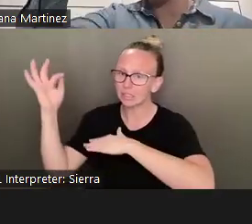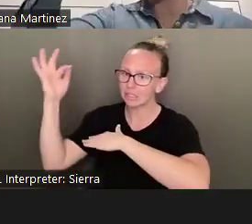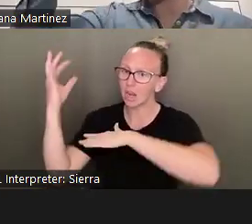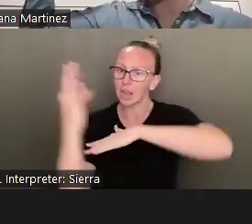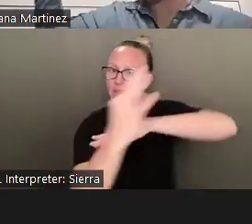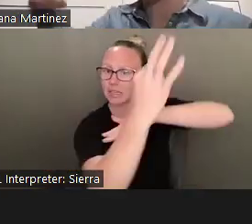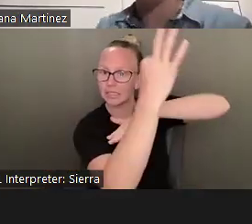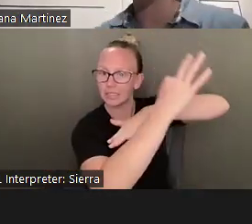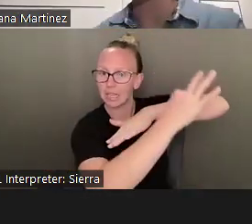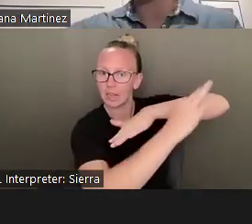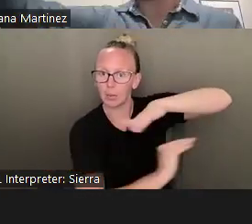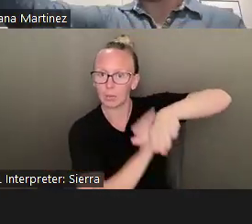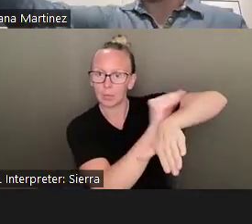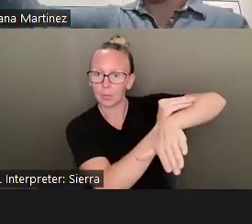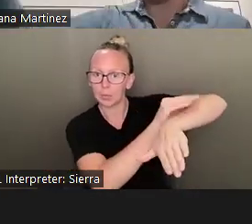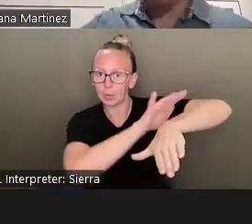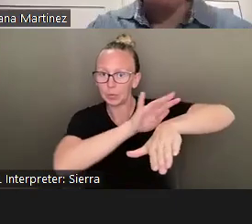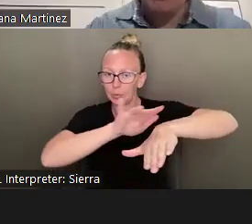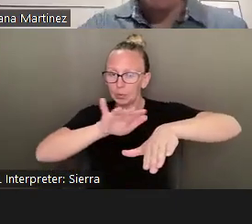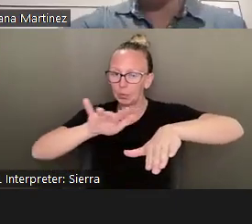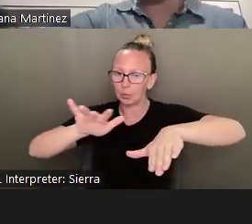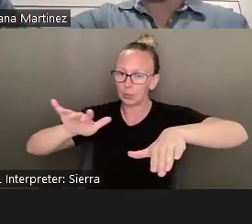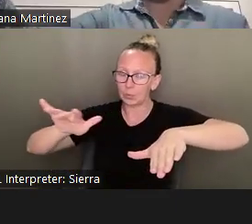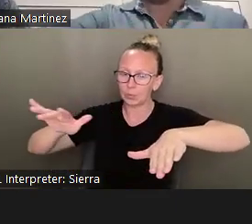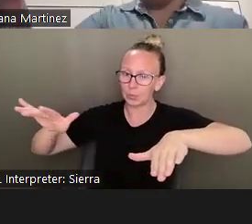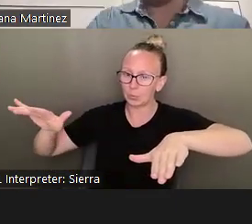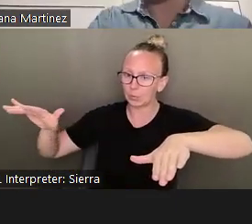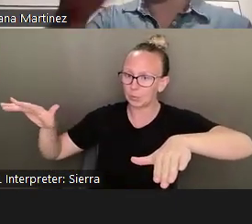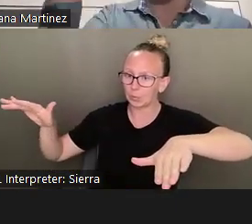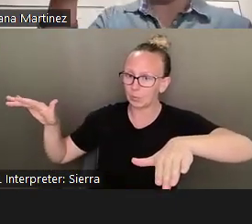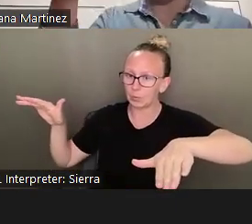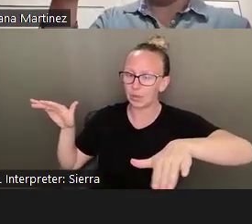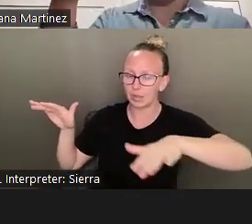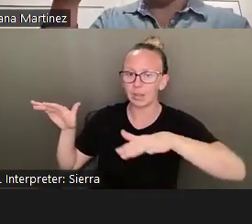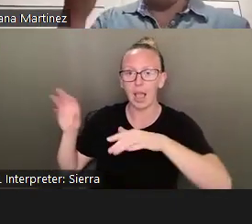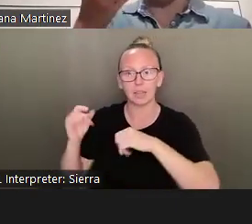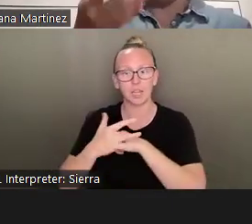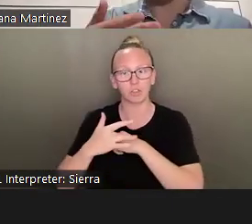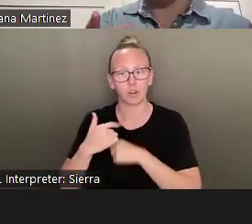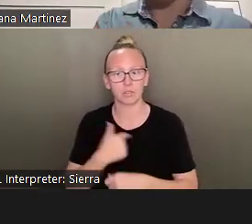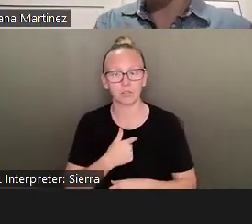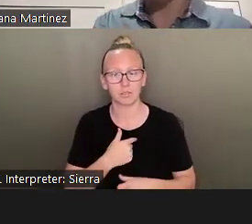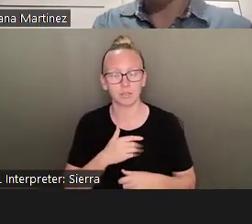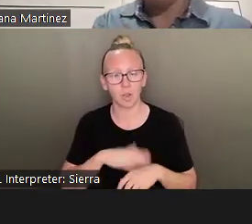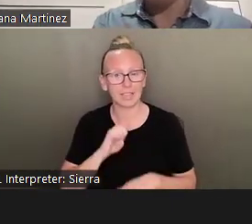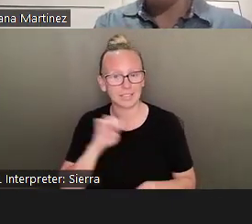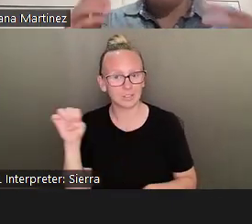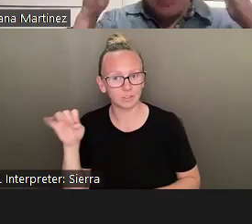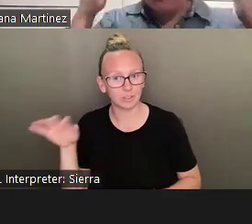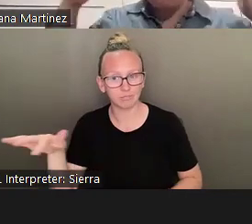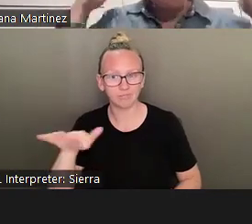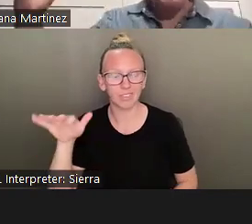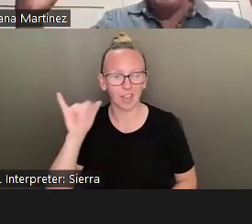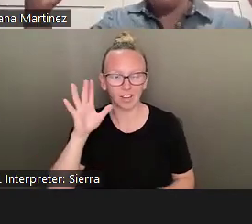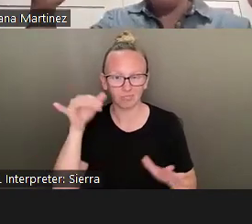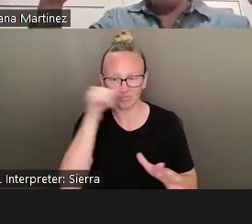setting west and reflecting light around the curve of the earth and reaching us on the eastern horizon, which is just